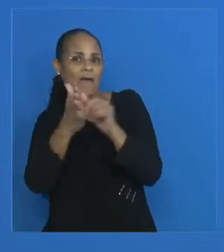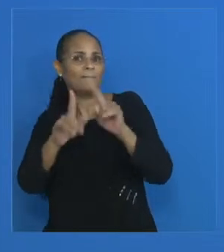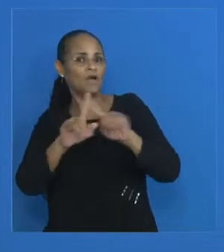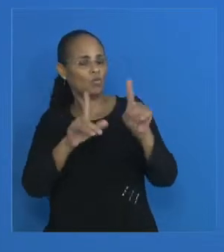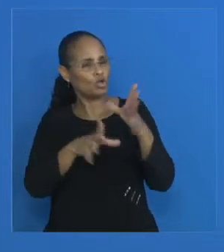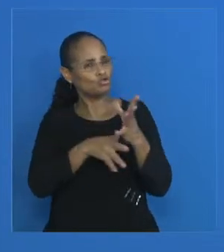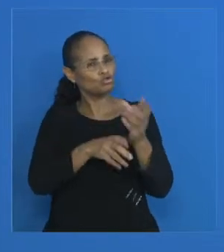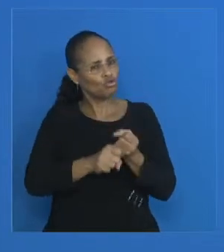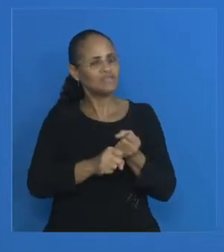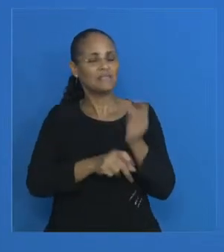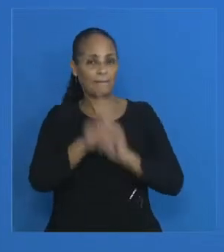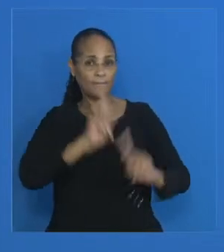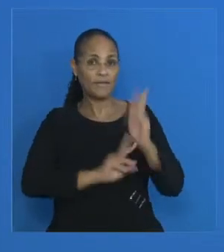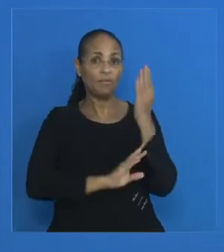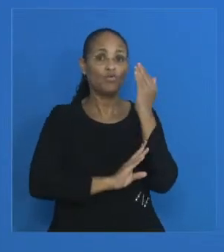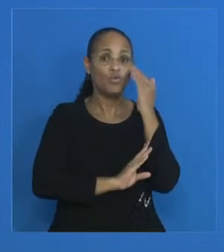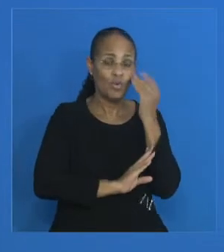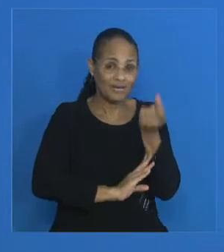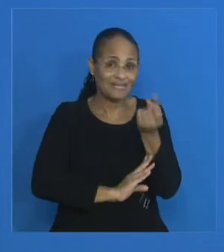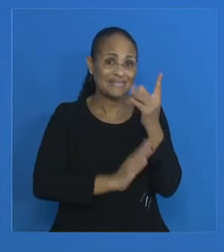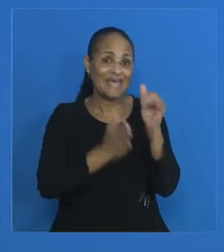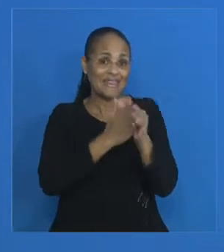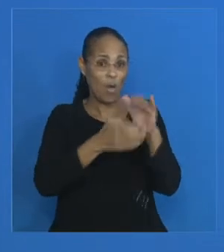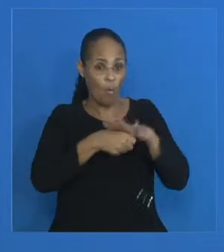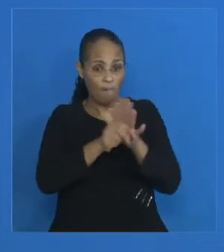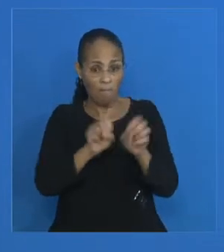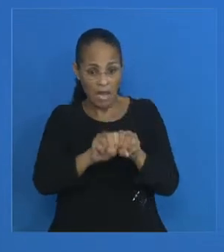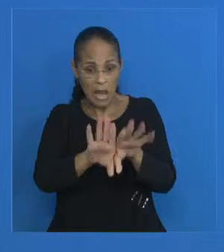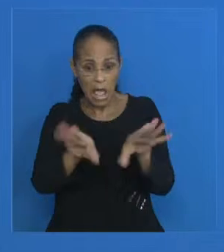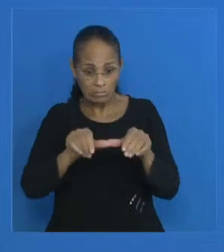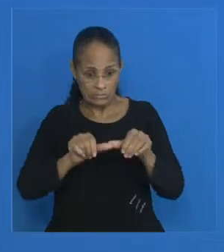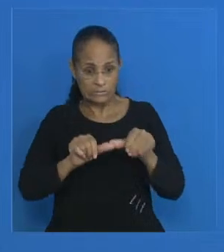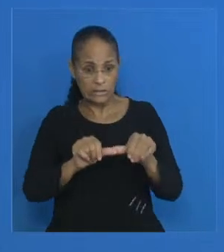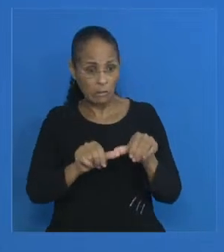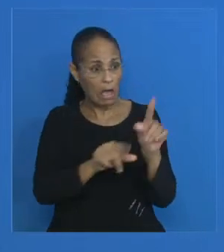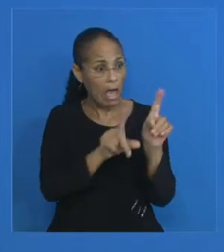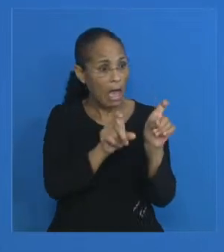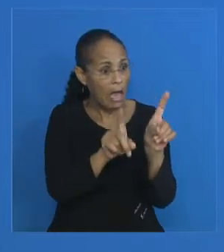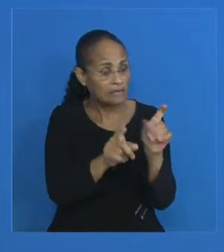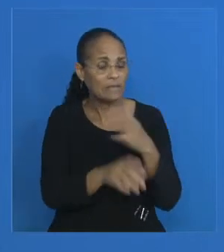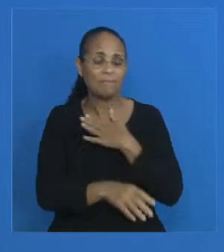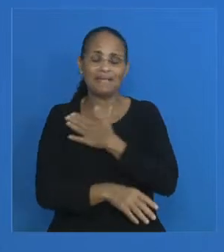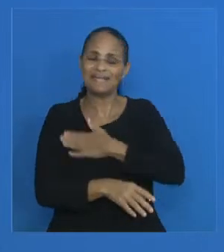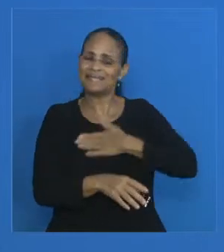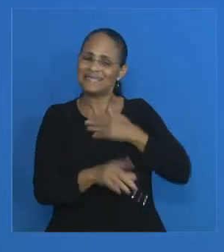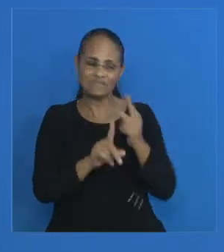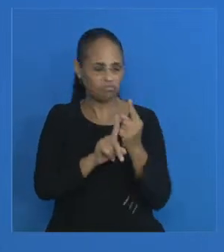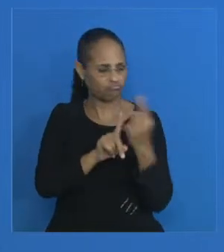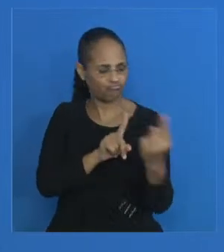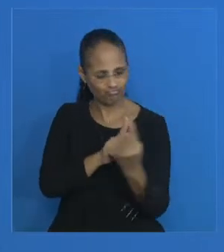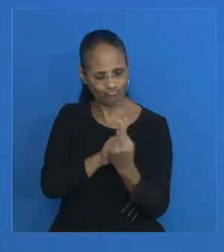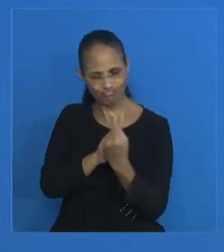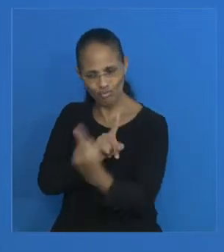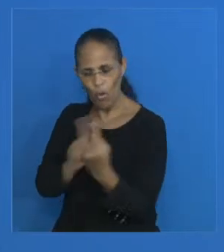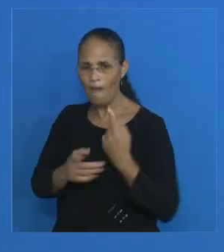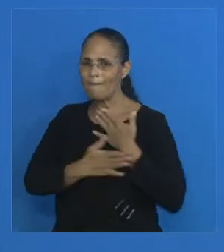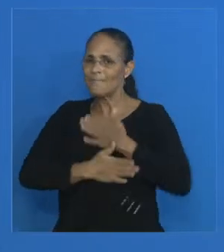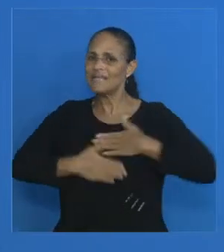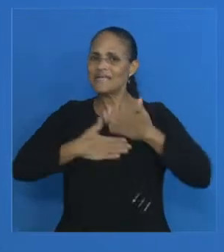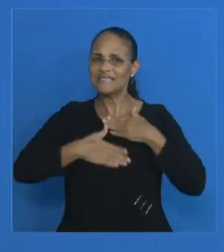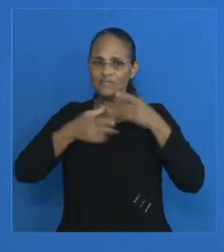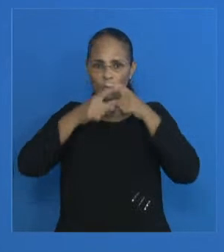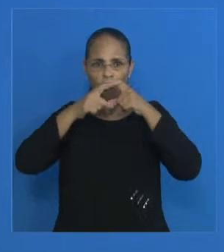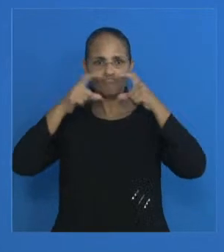our people know that we are still in a pandemic. We are still asking you to physical distance. We're still asking you to wear